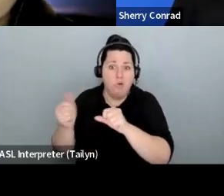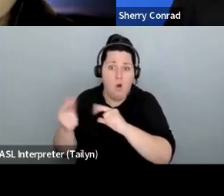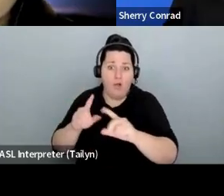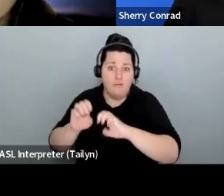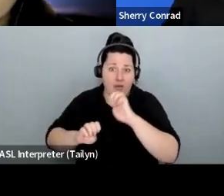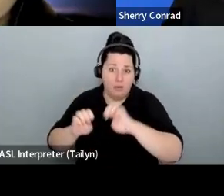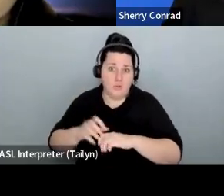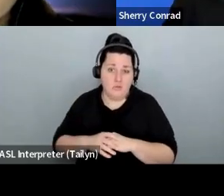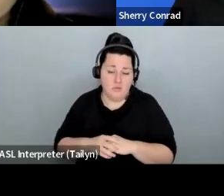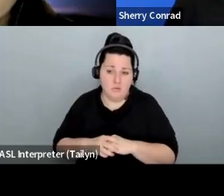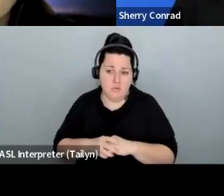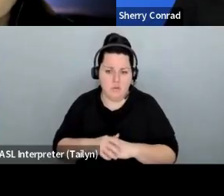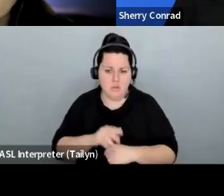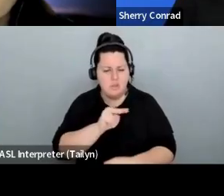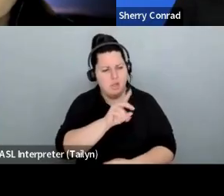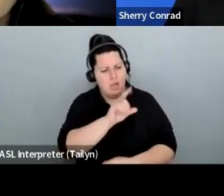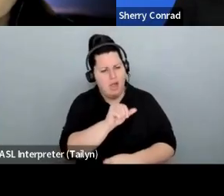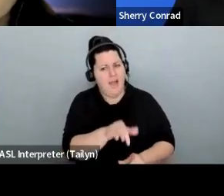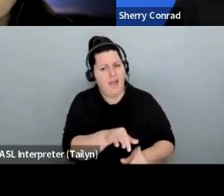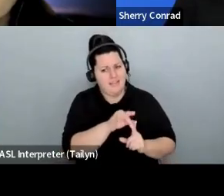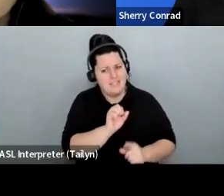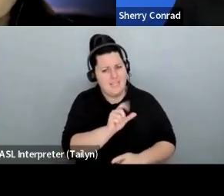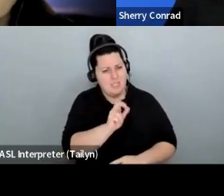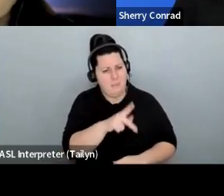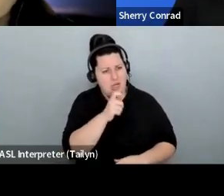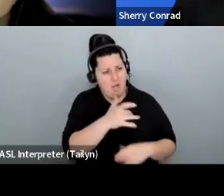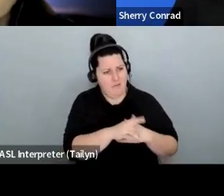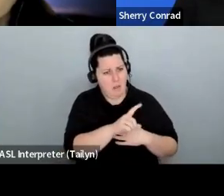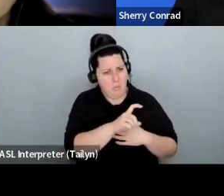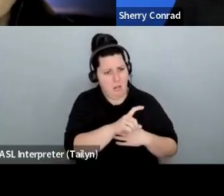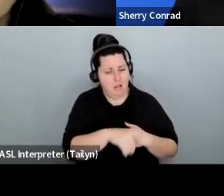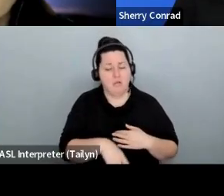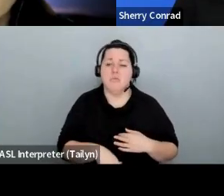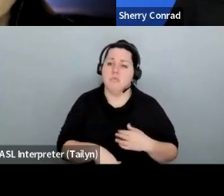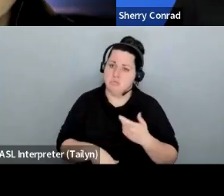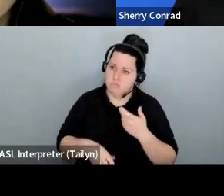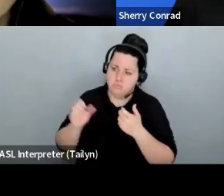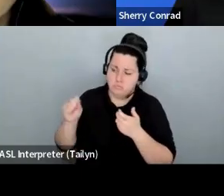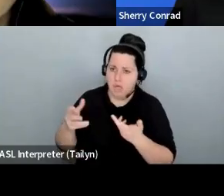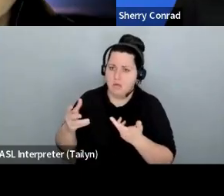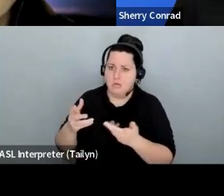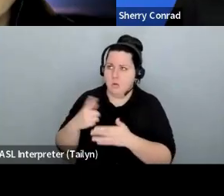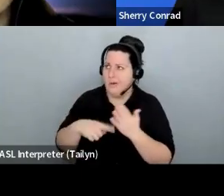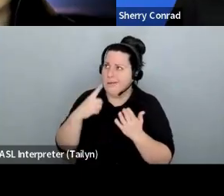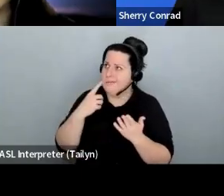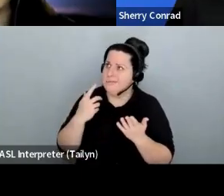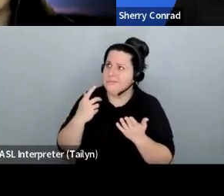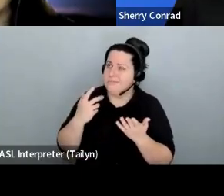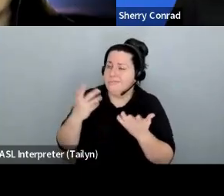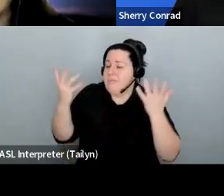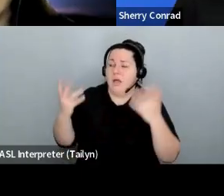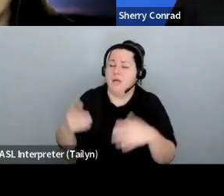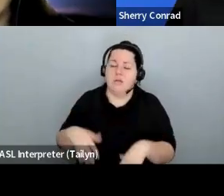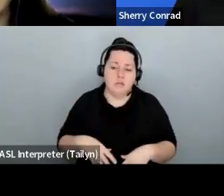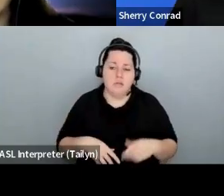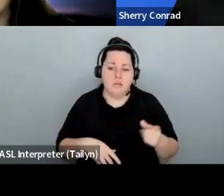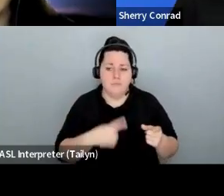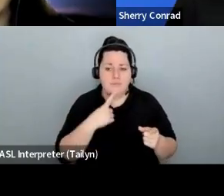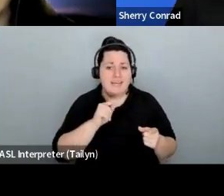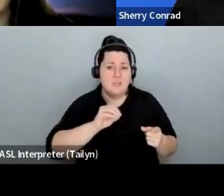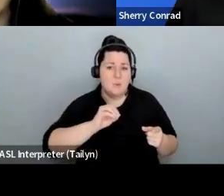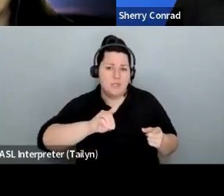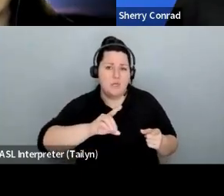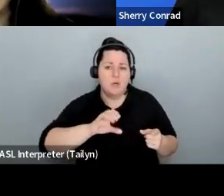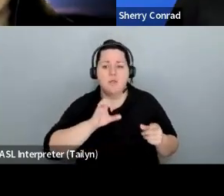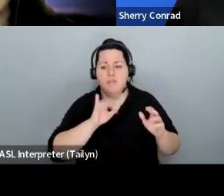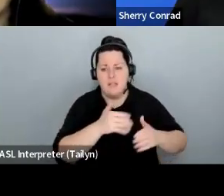You mean unless the SLP is not available? Yes. Okay. What did I say? Clear. Sorry. You said TOD.